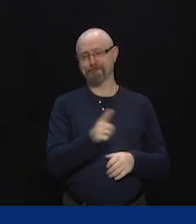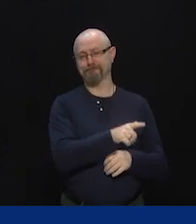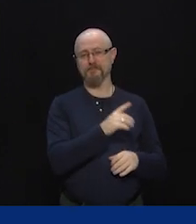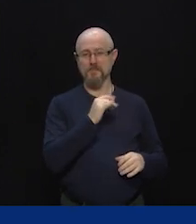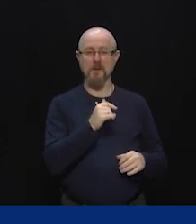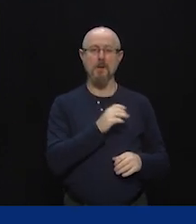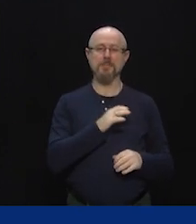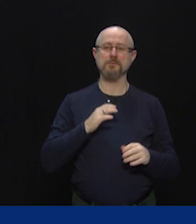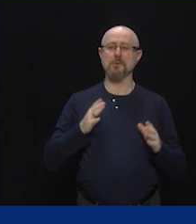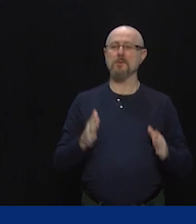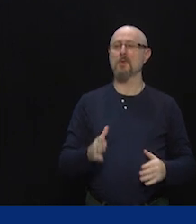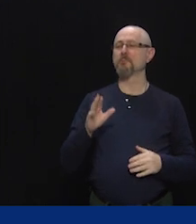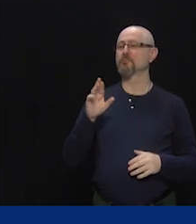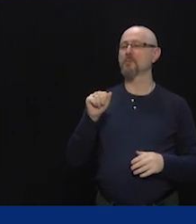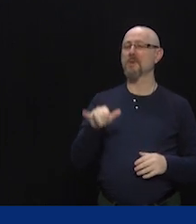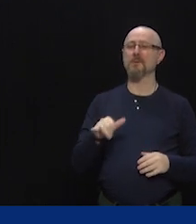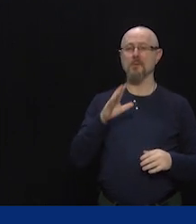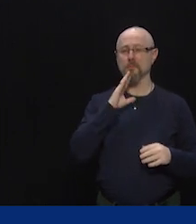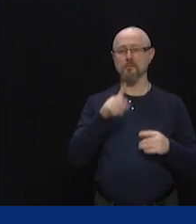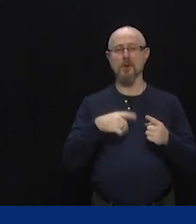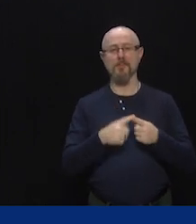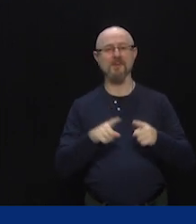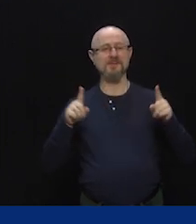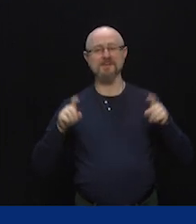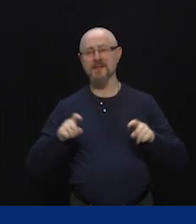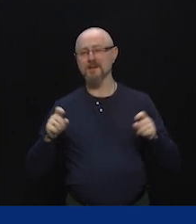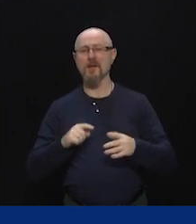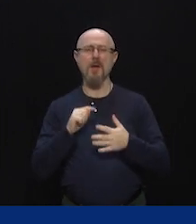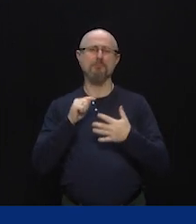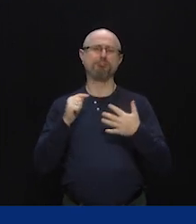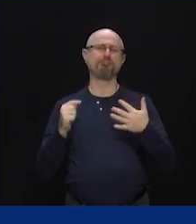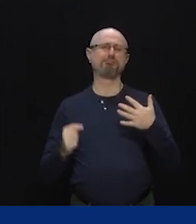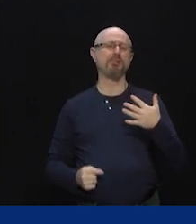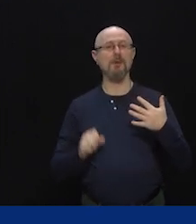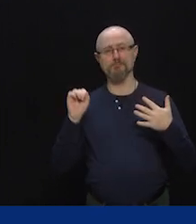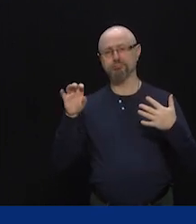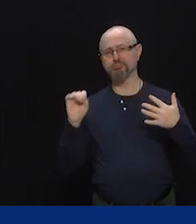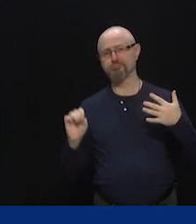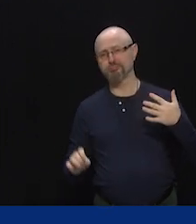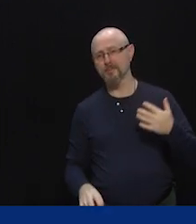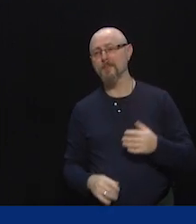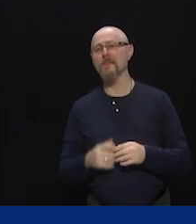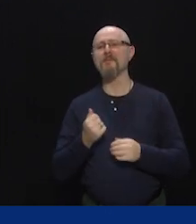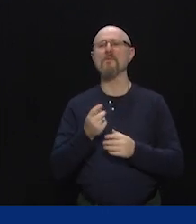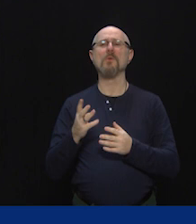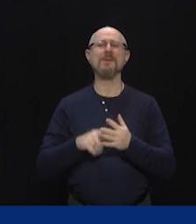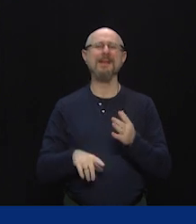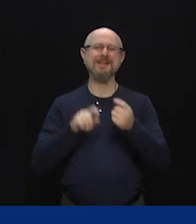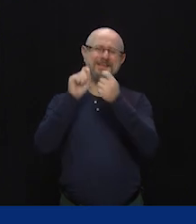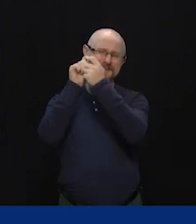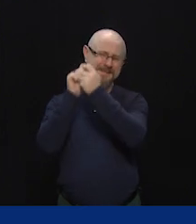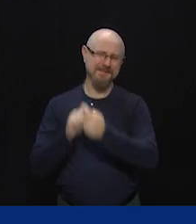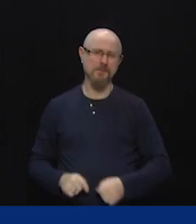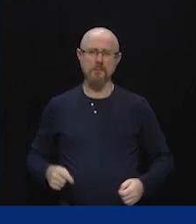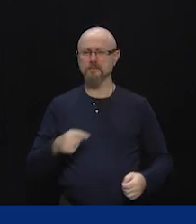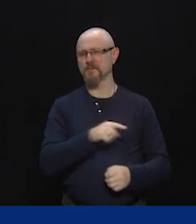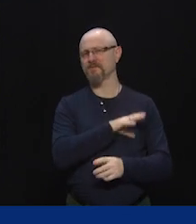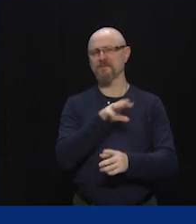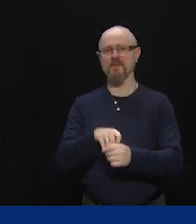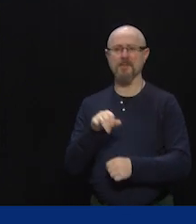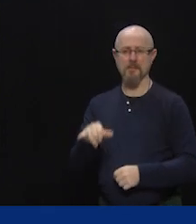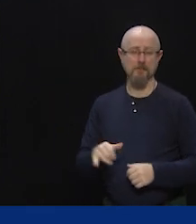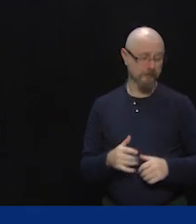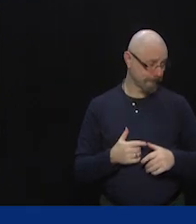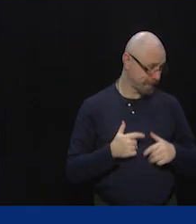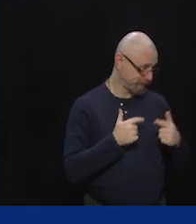update on our testing and other operations, and she can give you the real nitty-gritty details of what she has her hands in. So, Commissioner